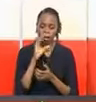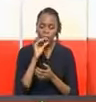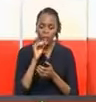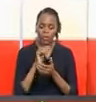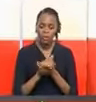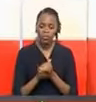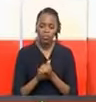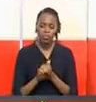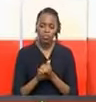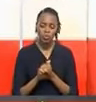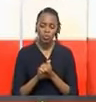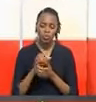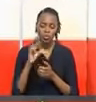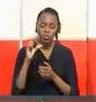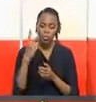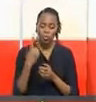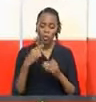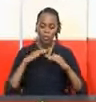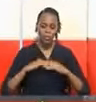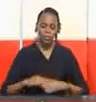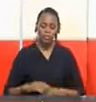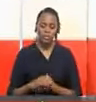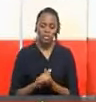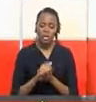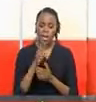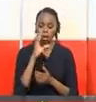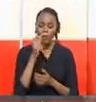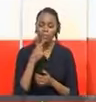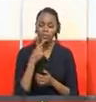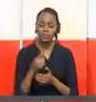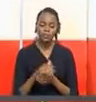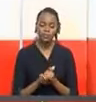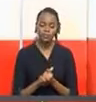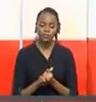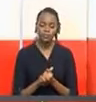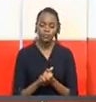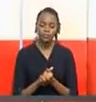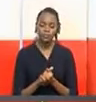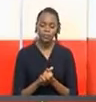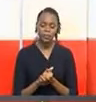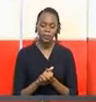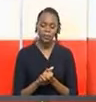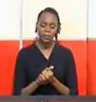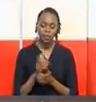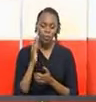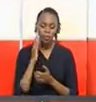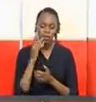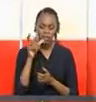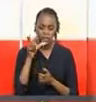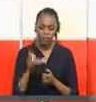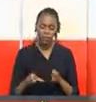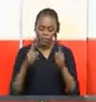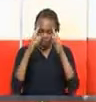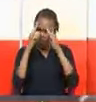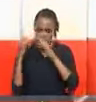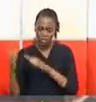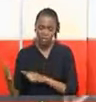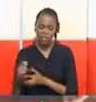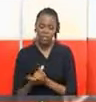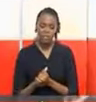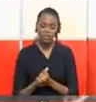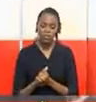Piece. And the quote states, "When does a man die? When he is hit by a